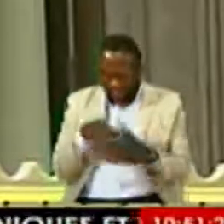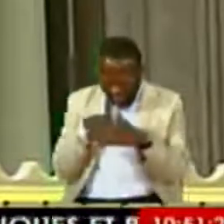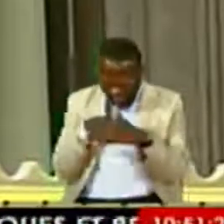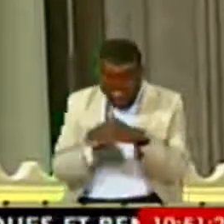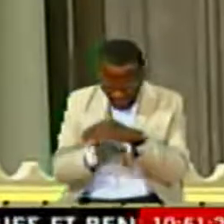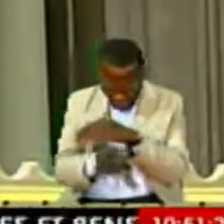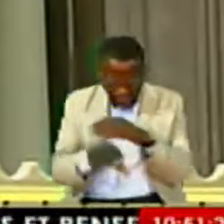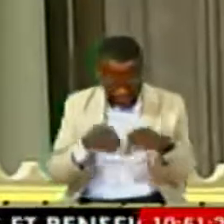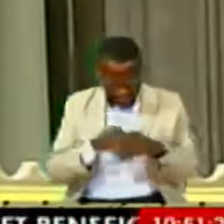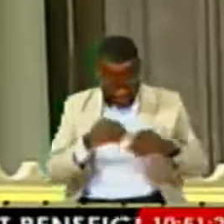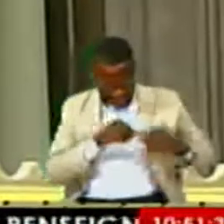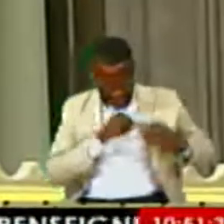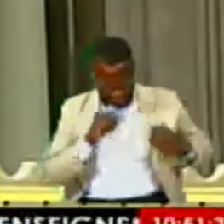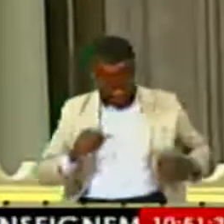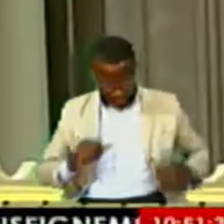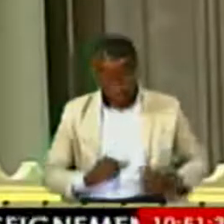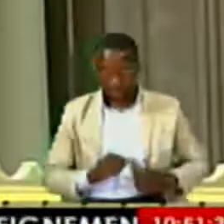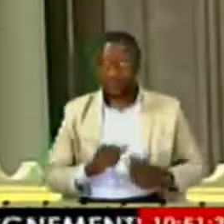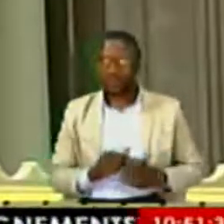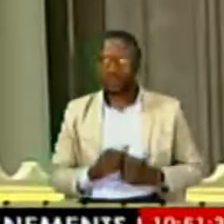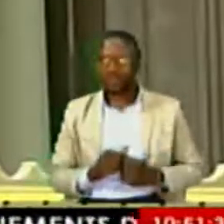the word goes through in the heart.